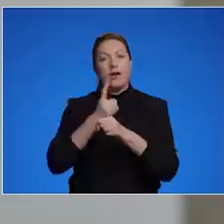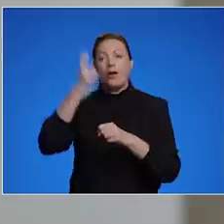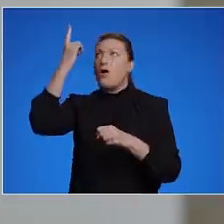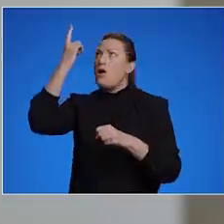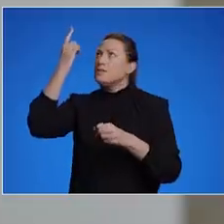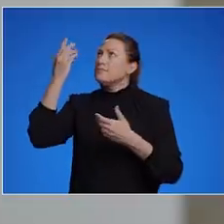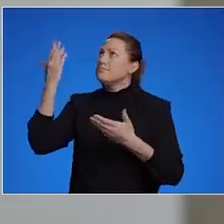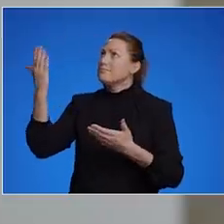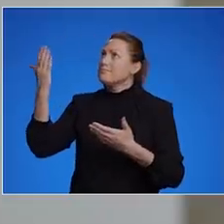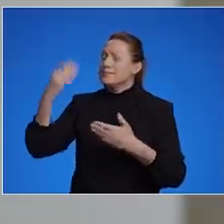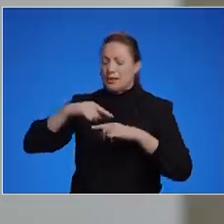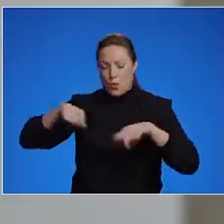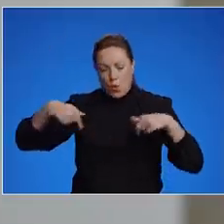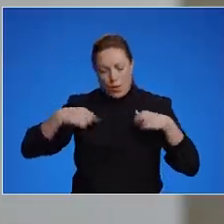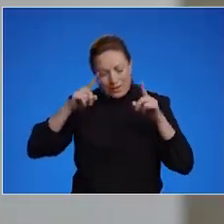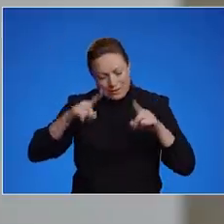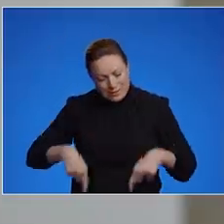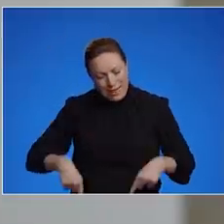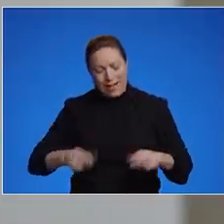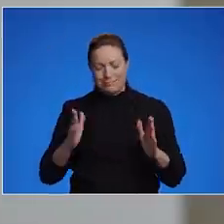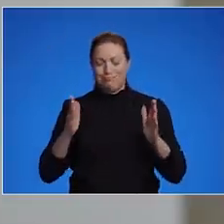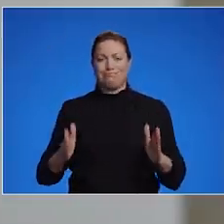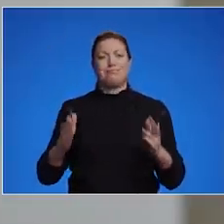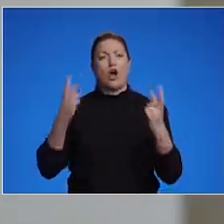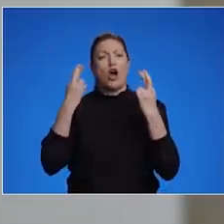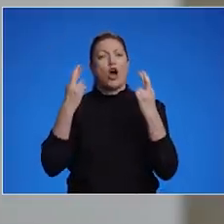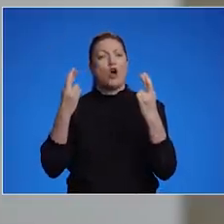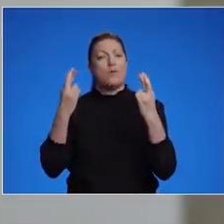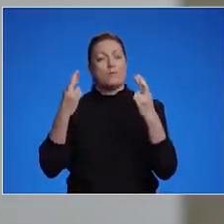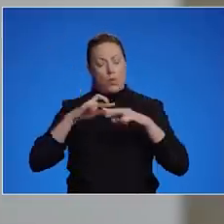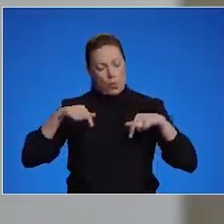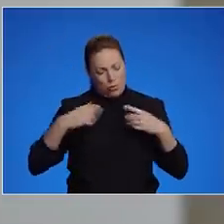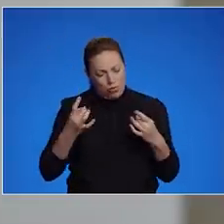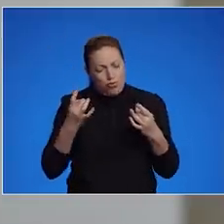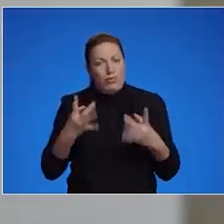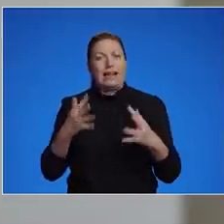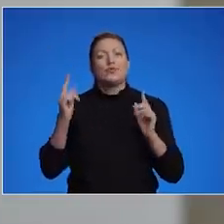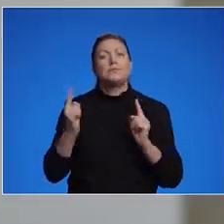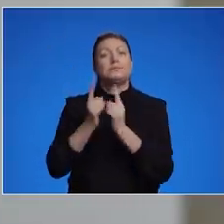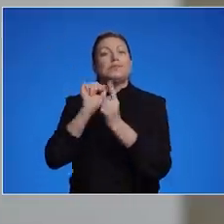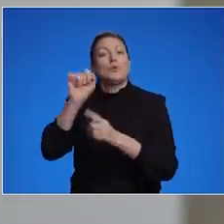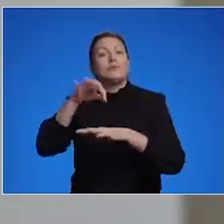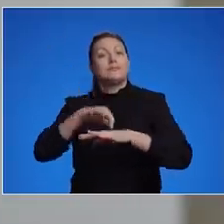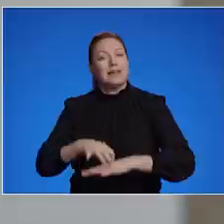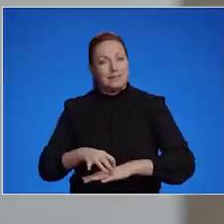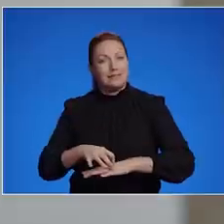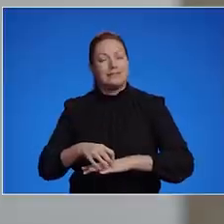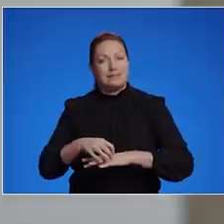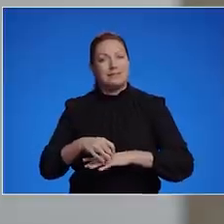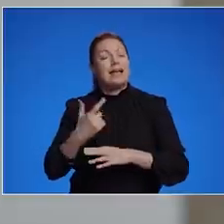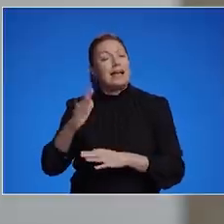God of all time, as we begin this season of hope, we pray that we will be ready to meet your Son.